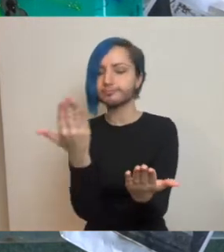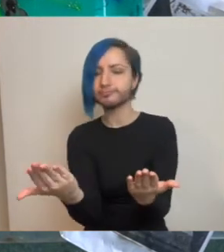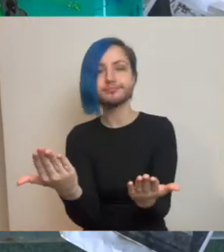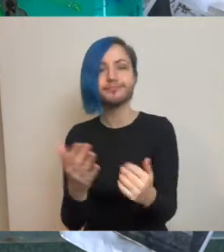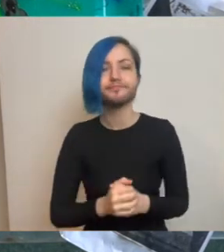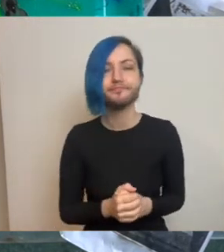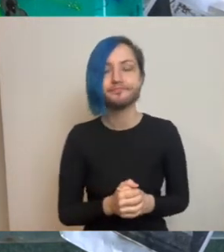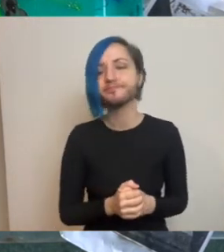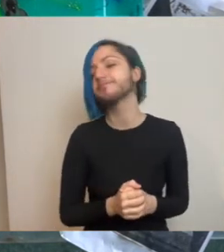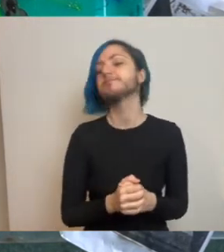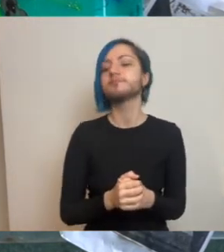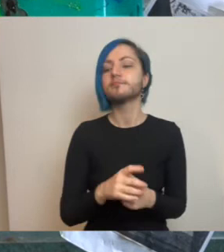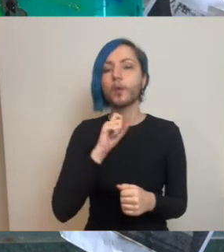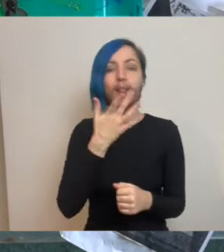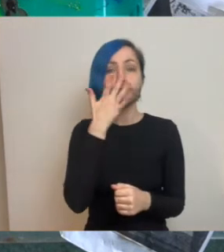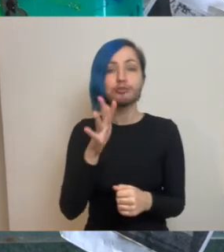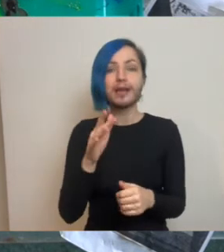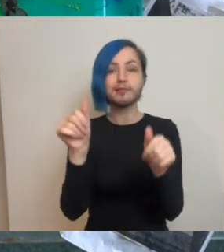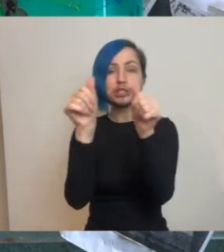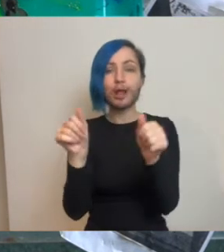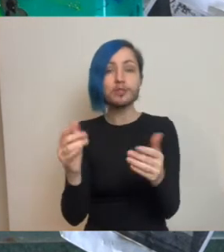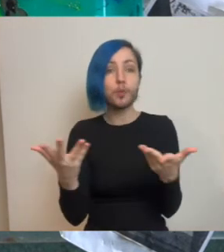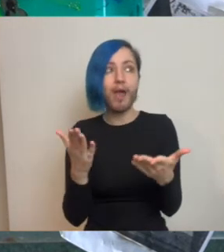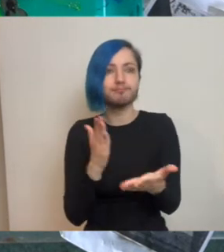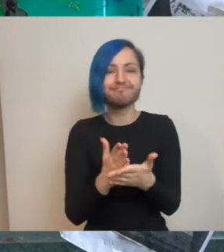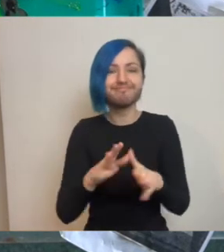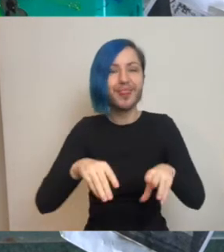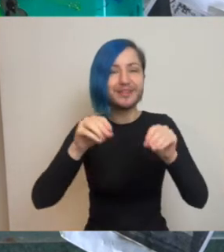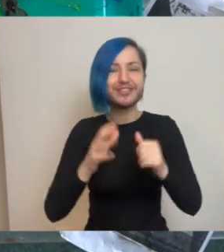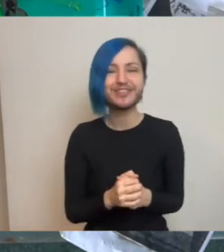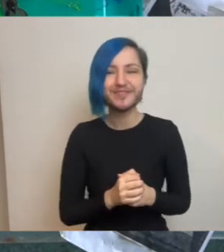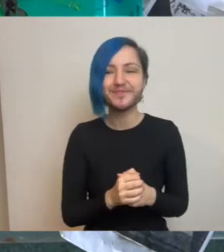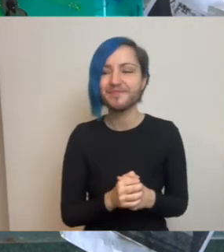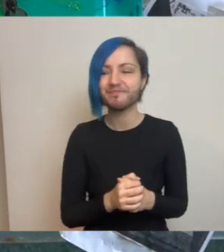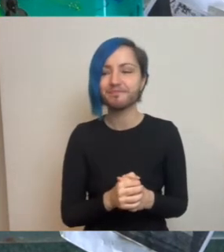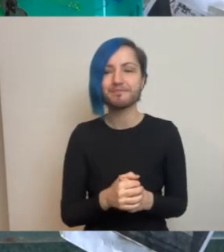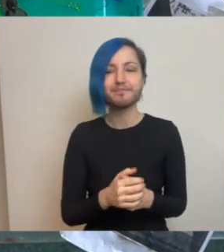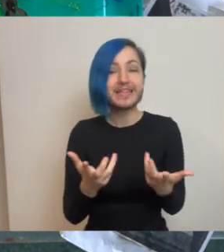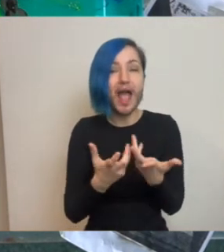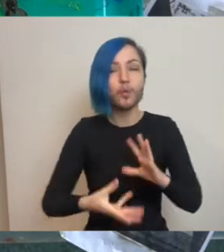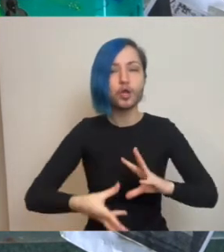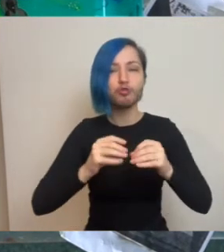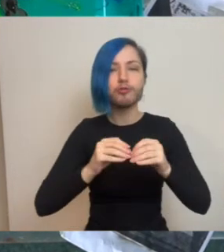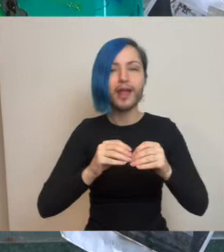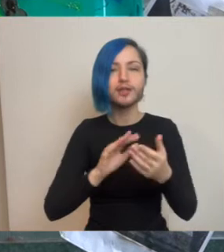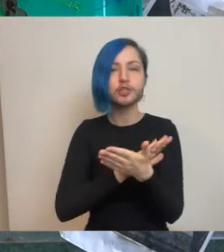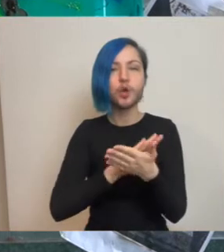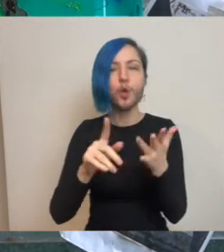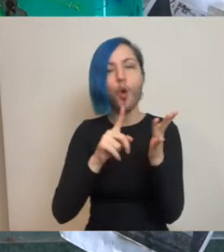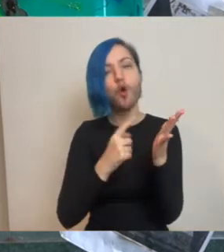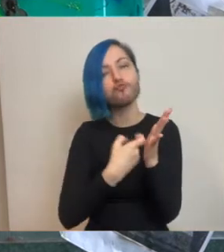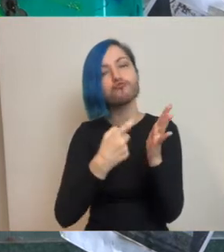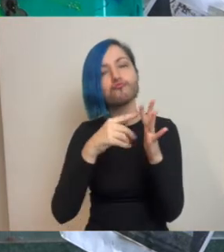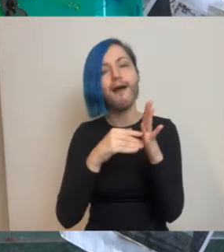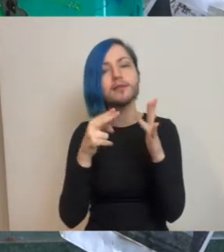So I'm going to pretend this sculpture is actually just on the beach by putting a nice little horizon line in here.